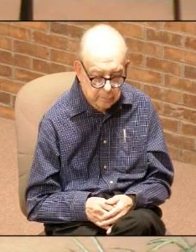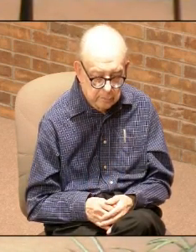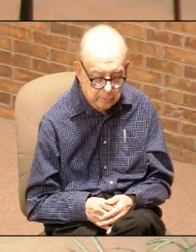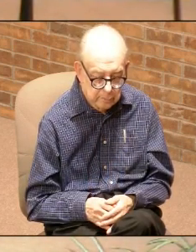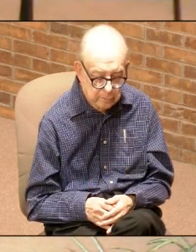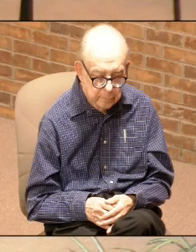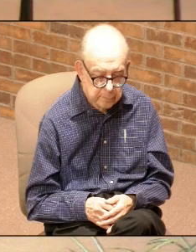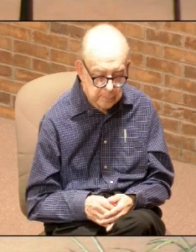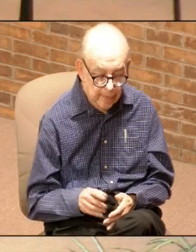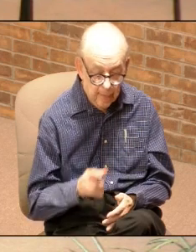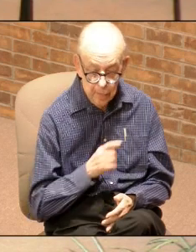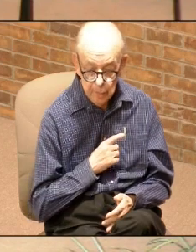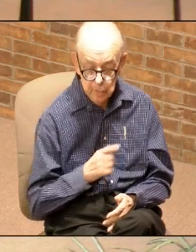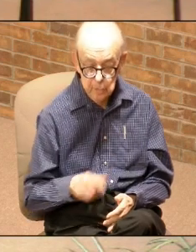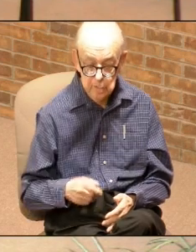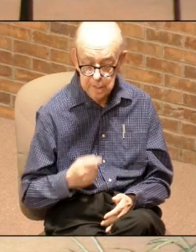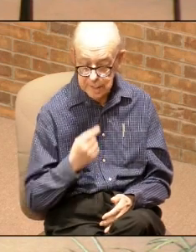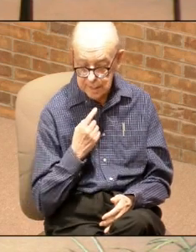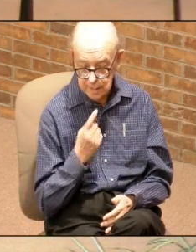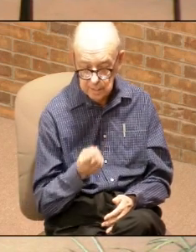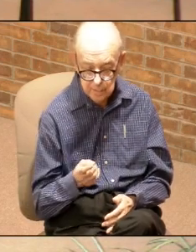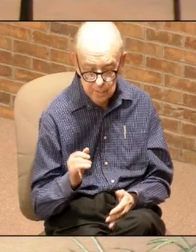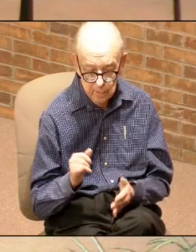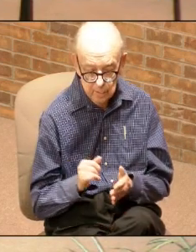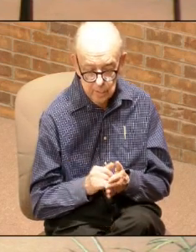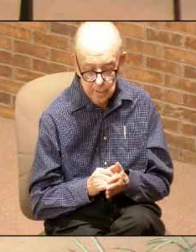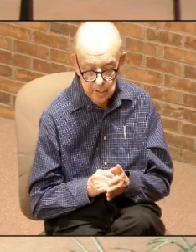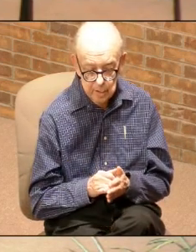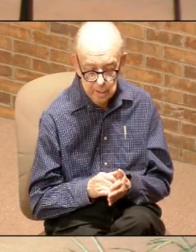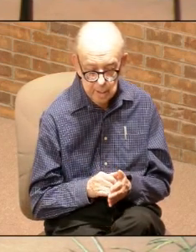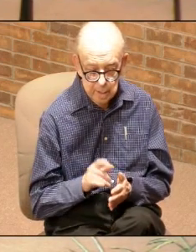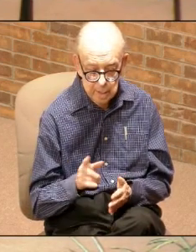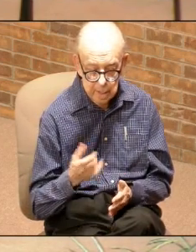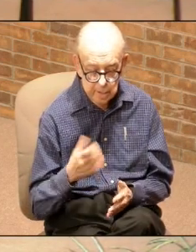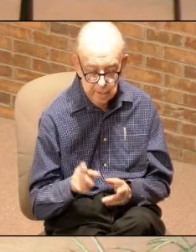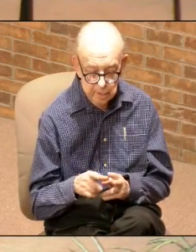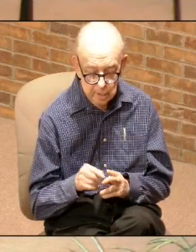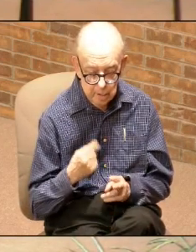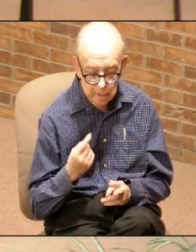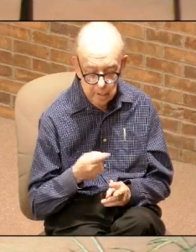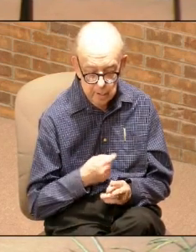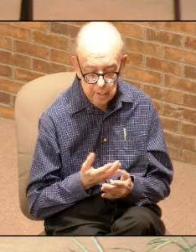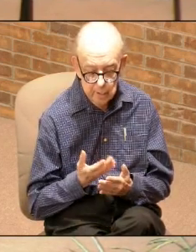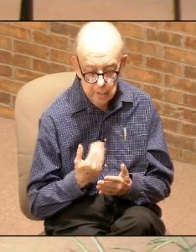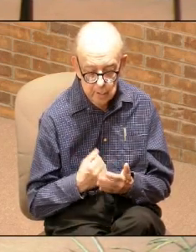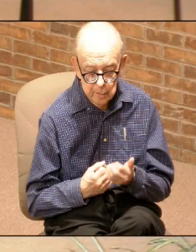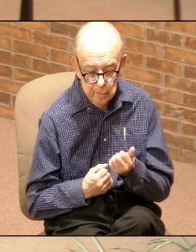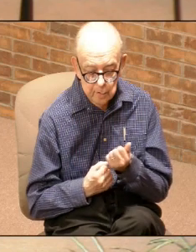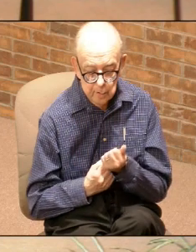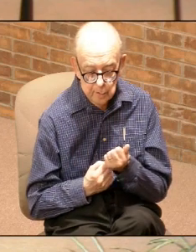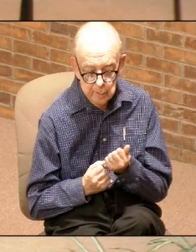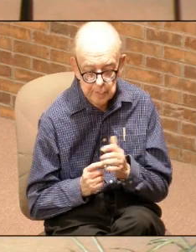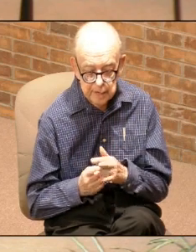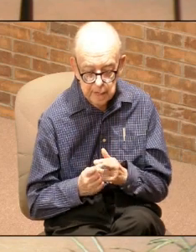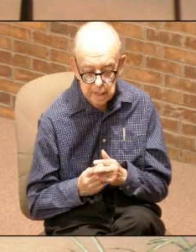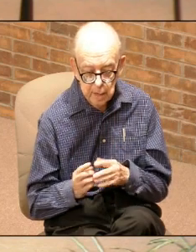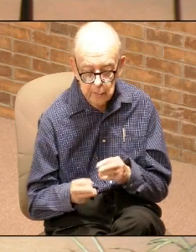the Lord says that He has chose us even before the foundation of this